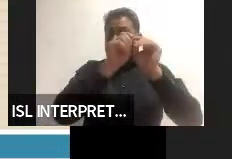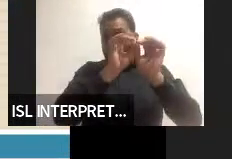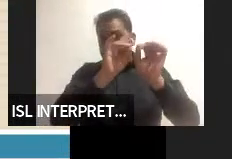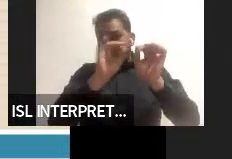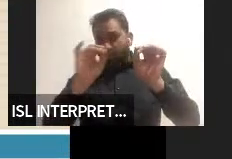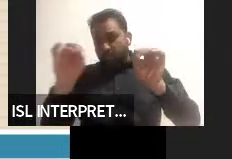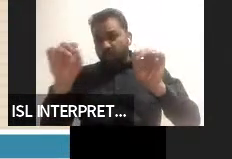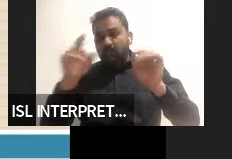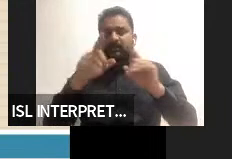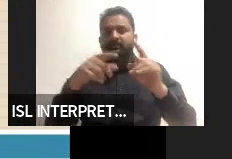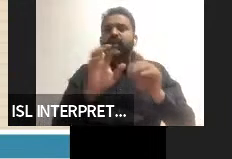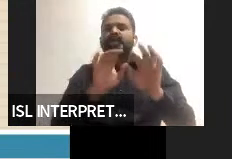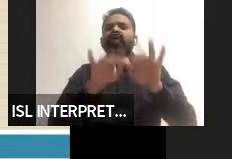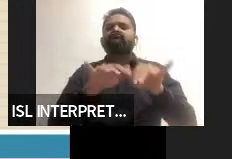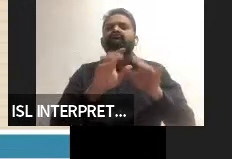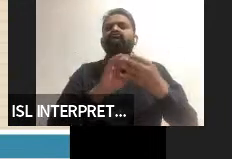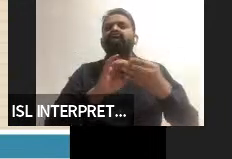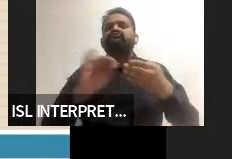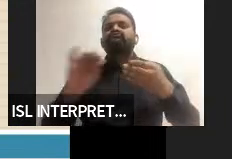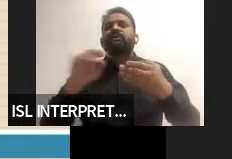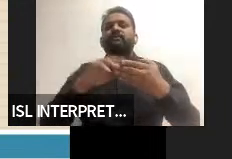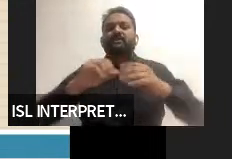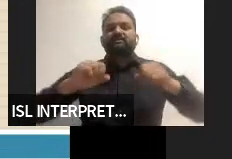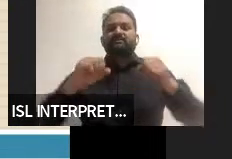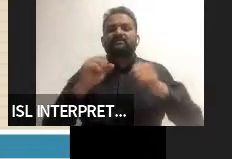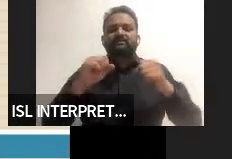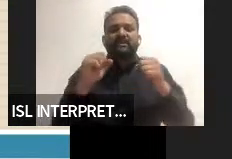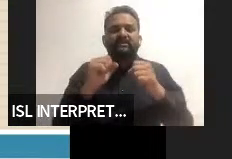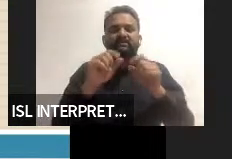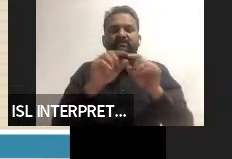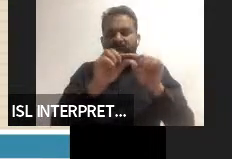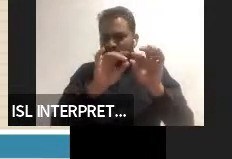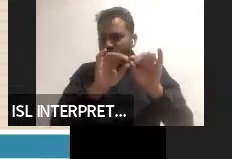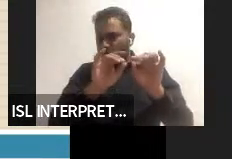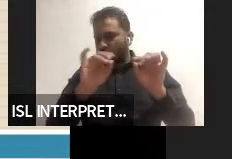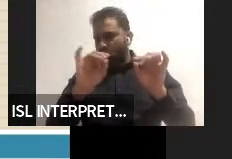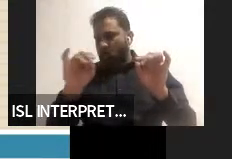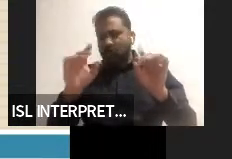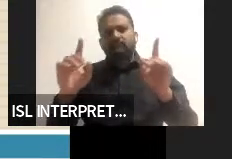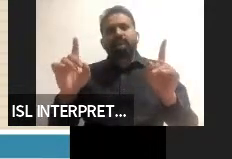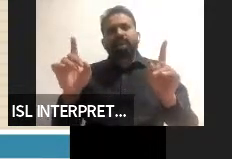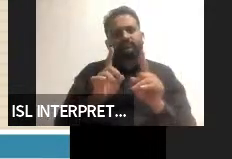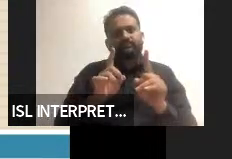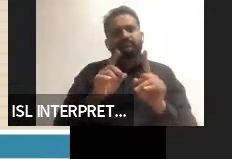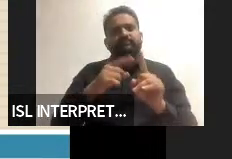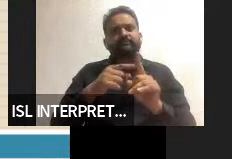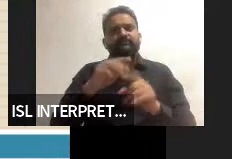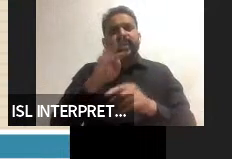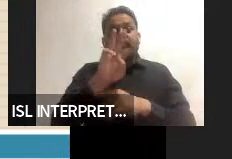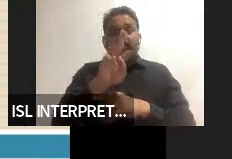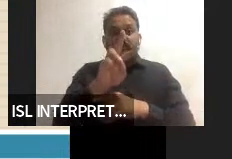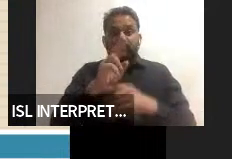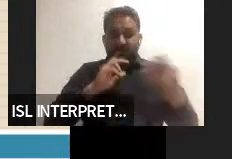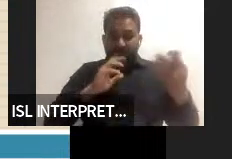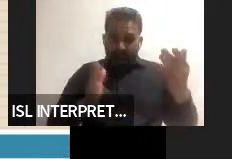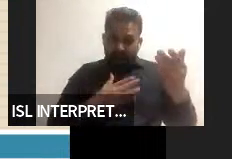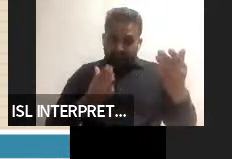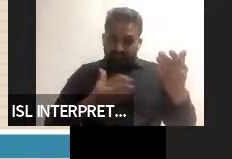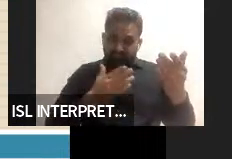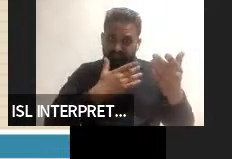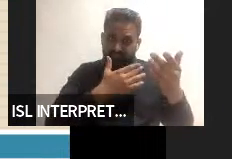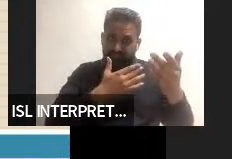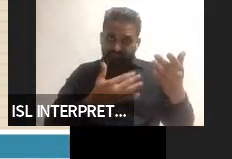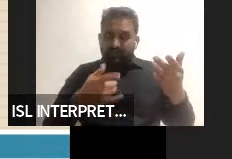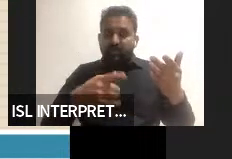text. That will save the space in your text, so that in 32 pages, you can write most